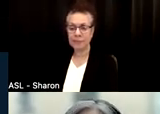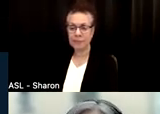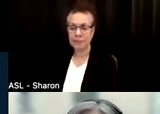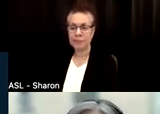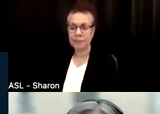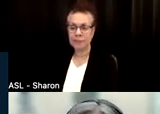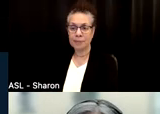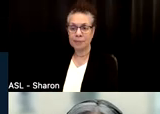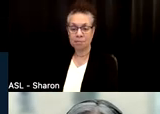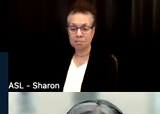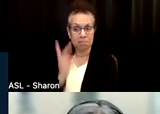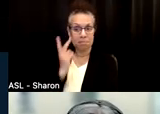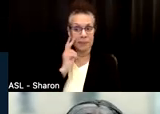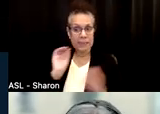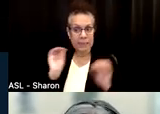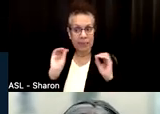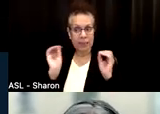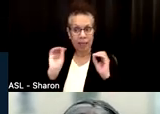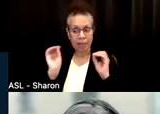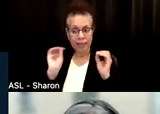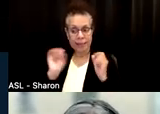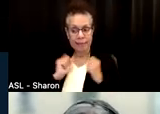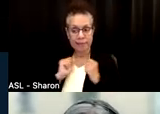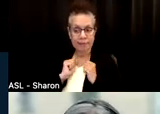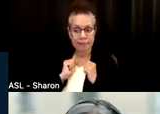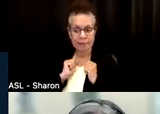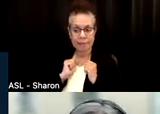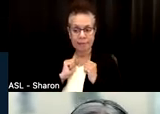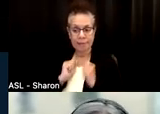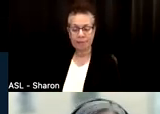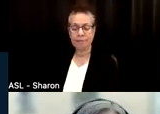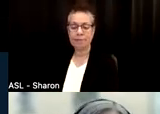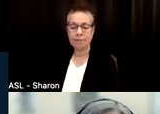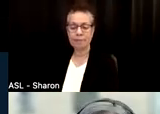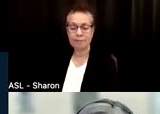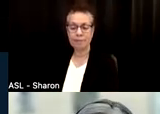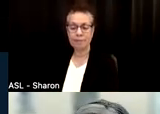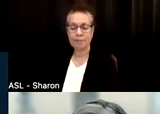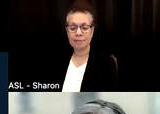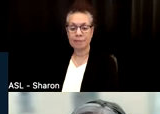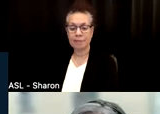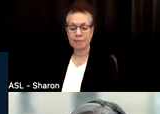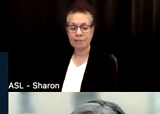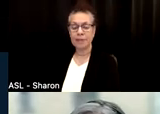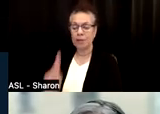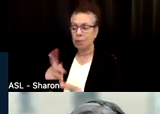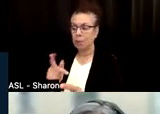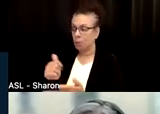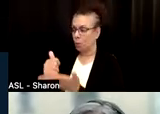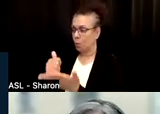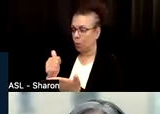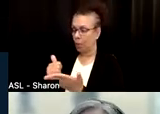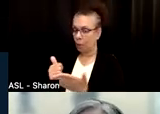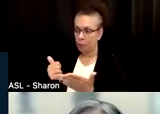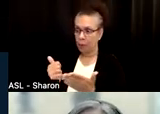All right, I'm not seeing any other questions. And for our other folks who are helping with questions